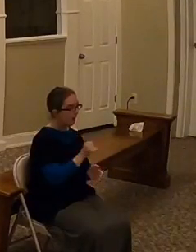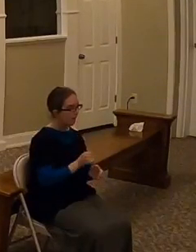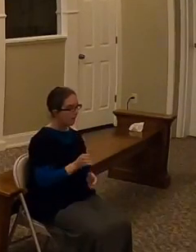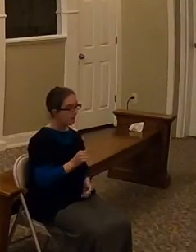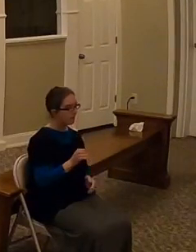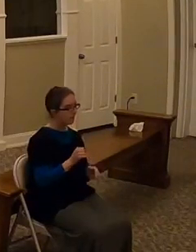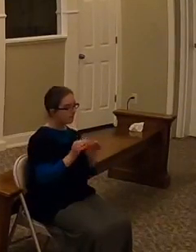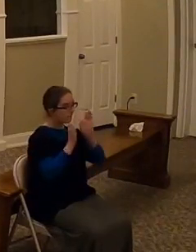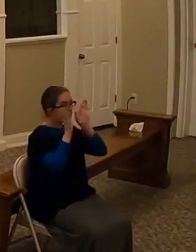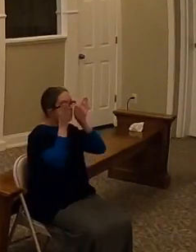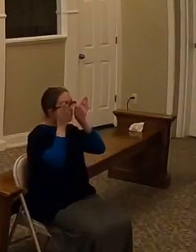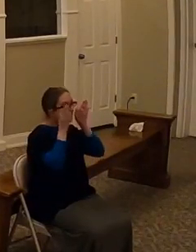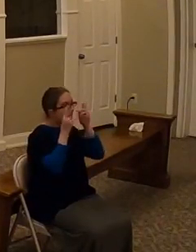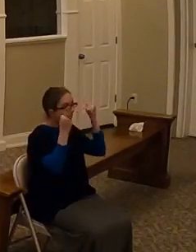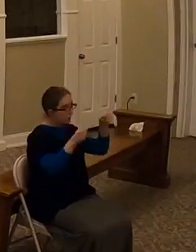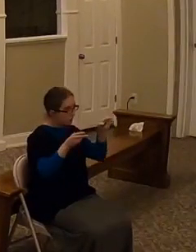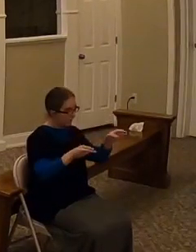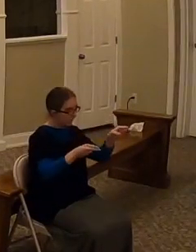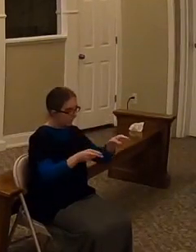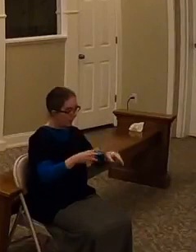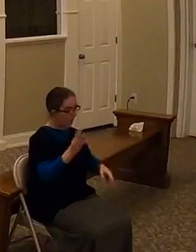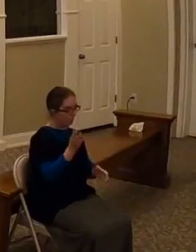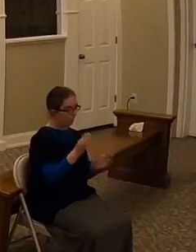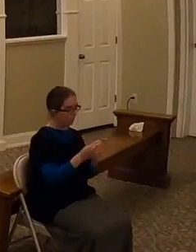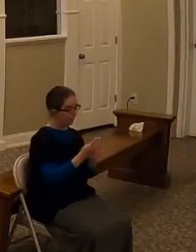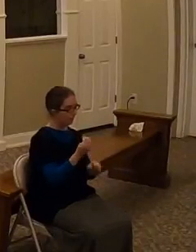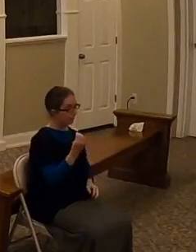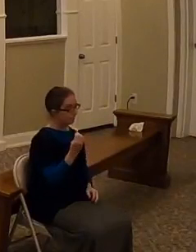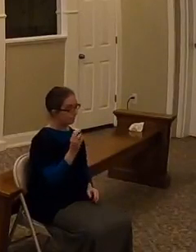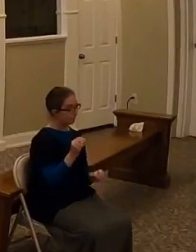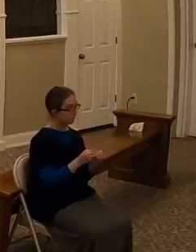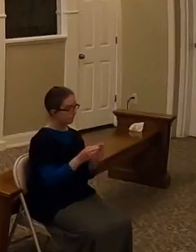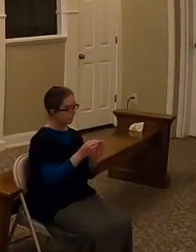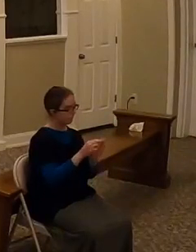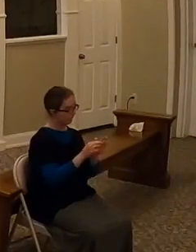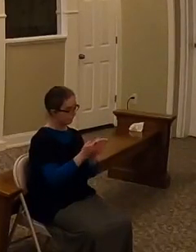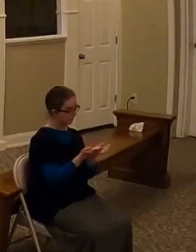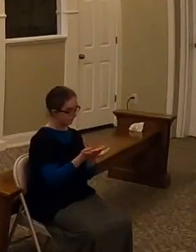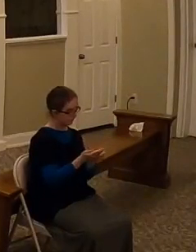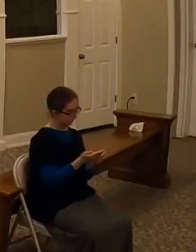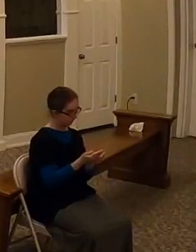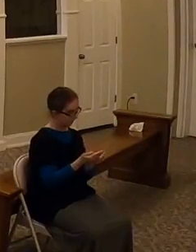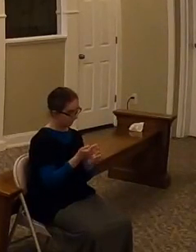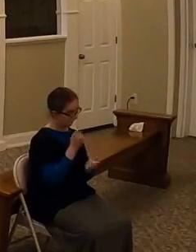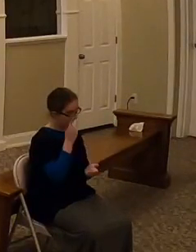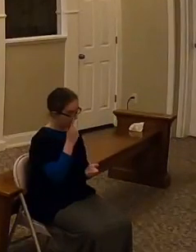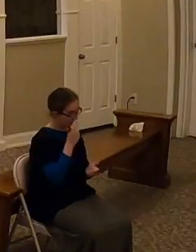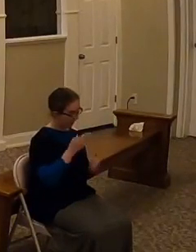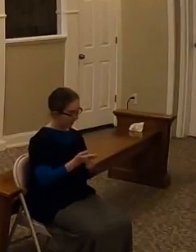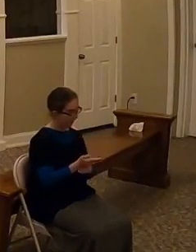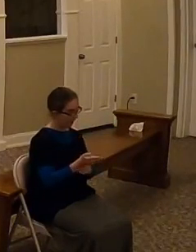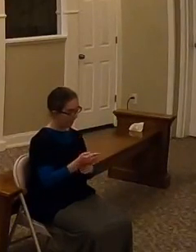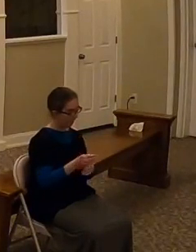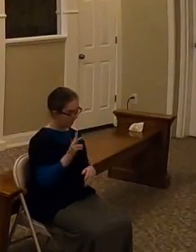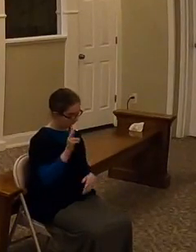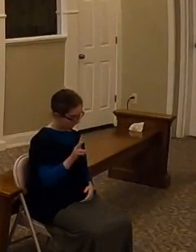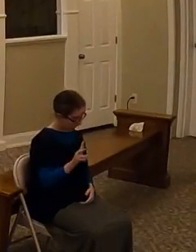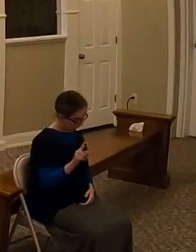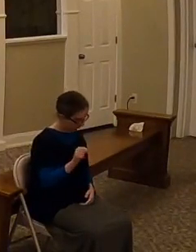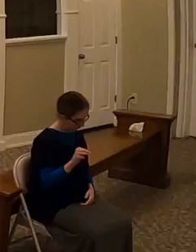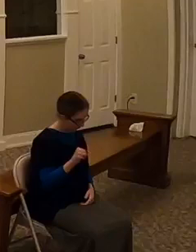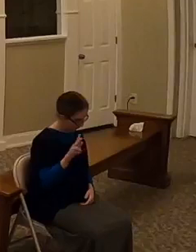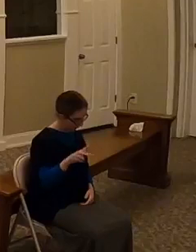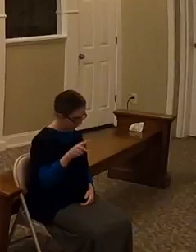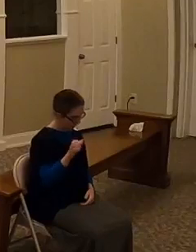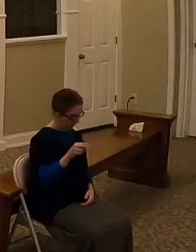fixed on him. I'm trying to hurry. I've only got 14 more pages. I'll be all right. I'll be okay. All right, let me get on through here. In 2 Timothy 3,